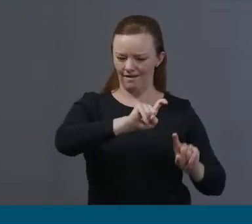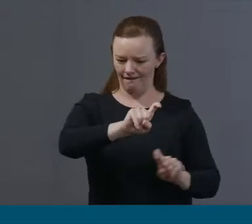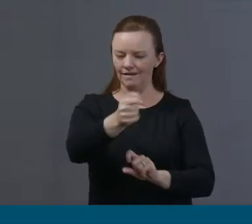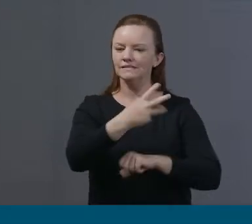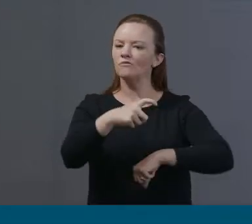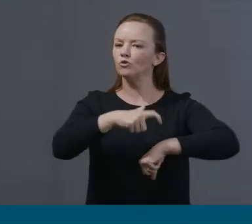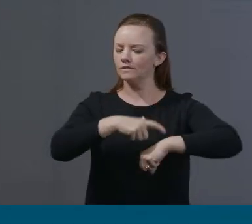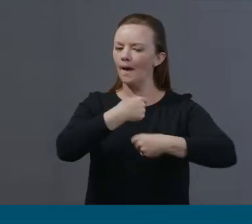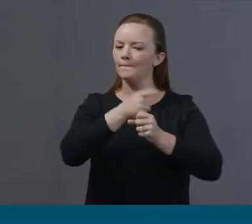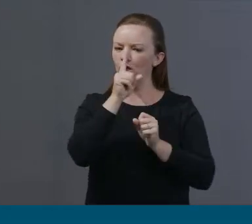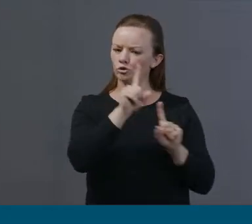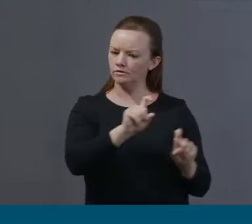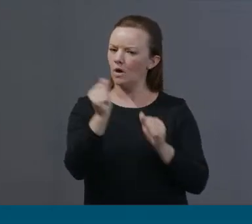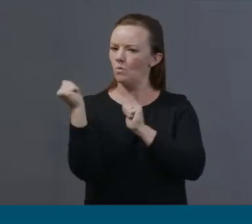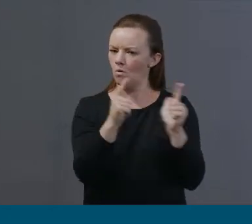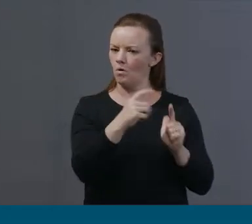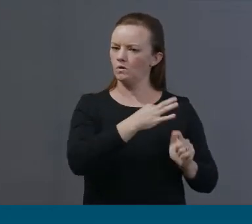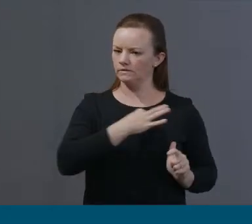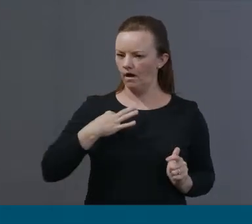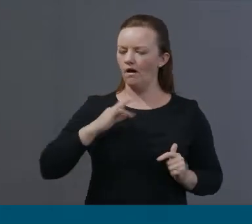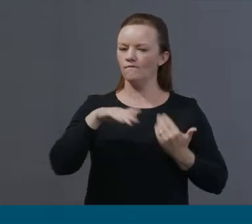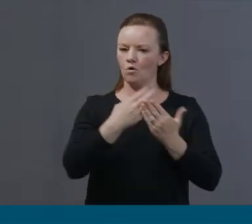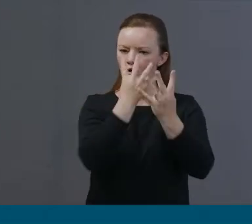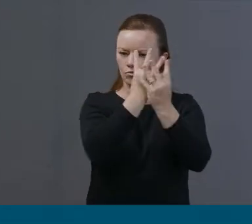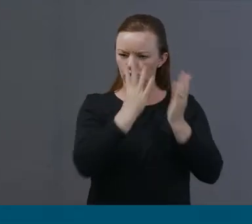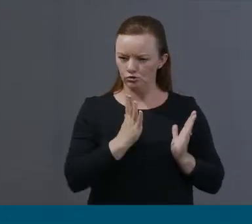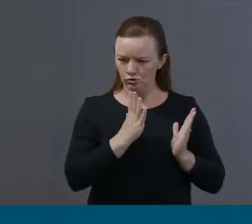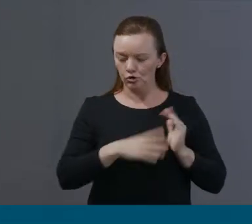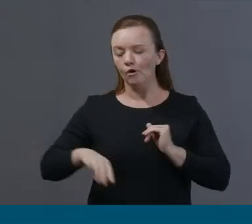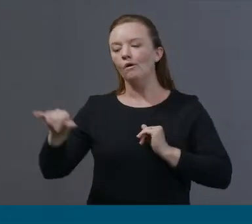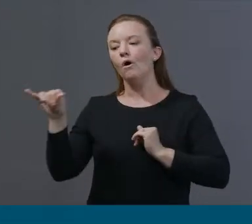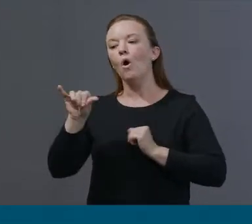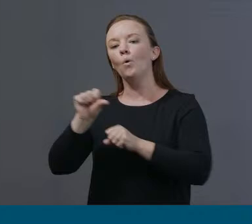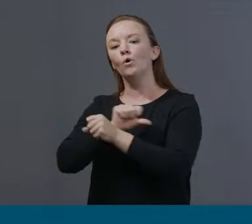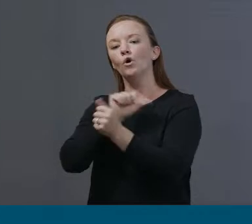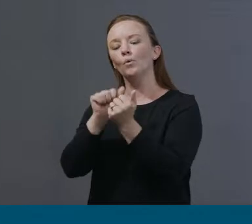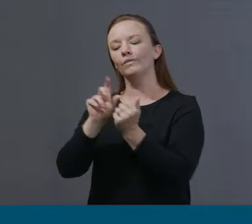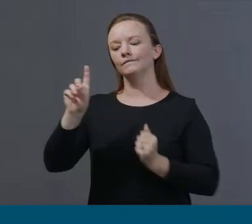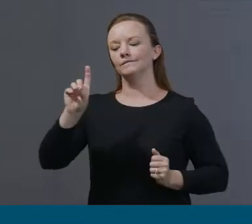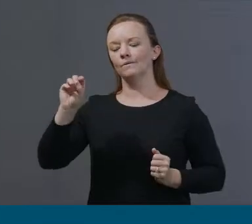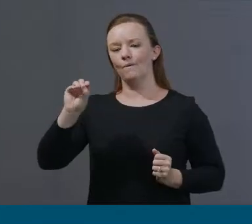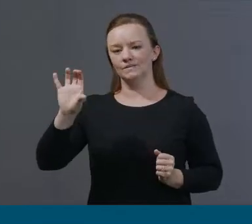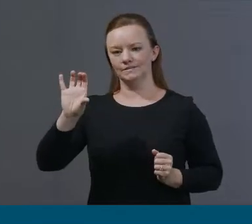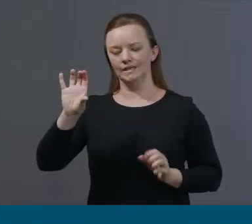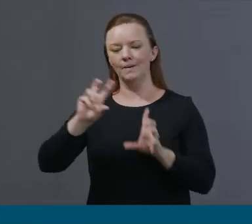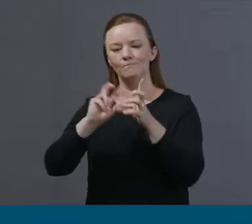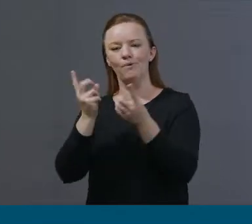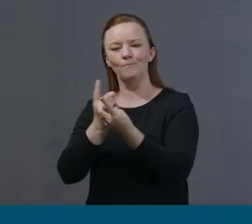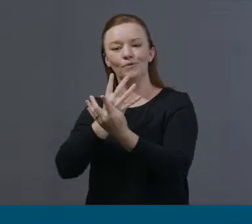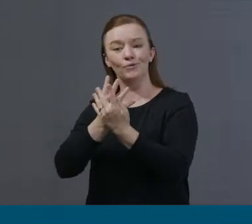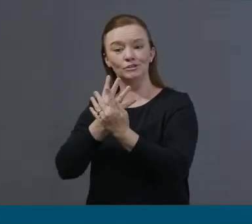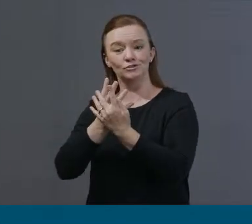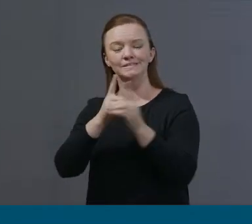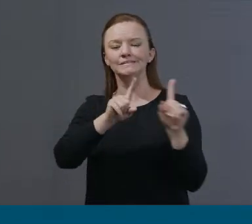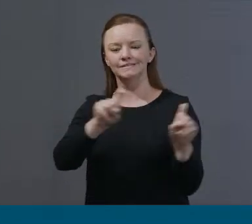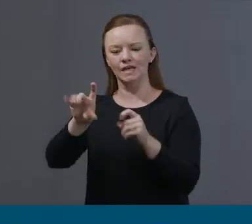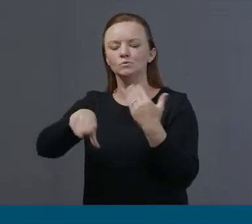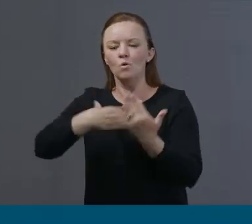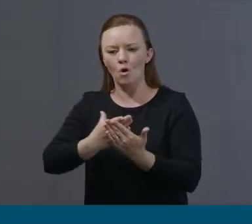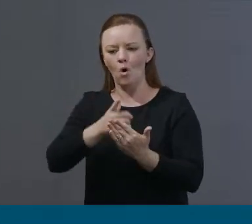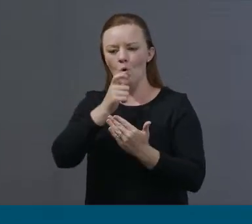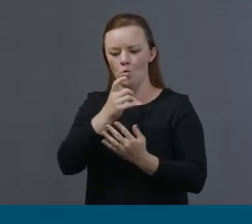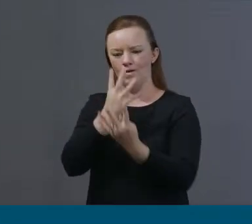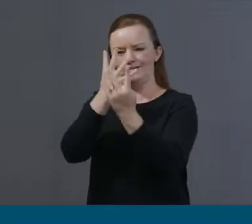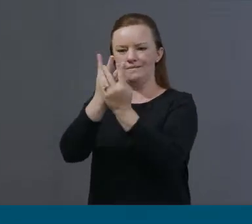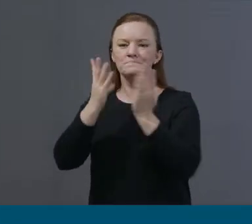Department of Corrections, Rehabilitation, and Reentry to test all inmates. So we will be partnering with some